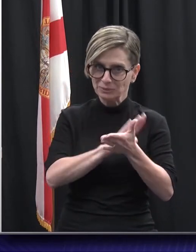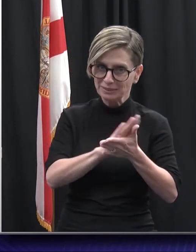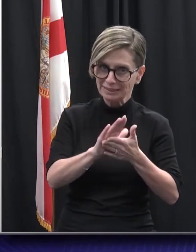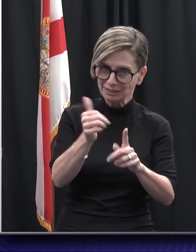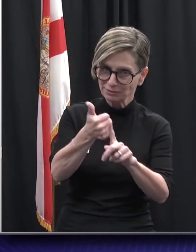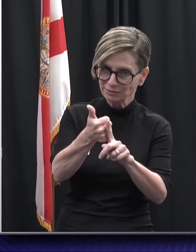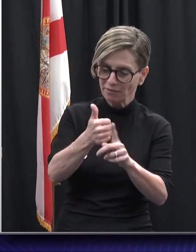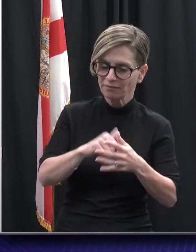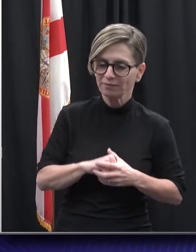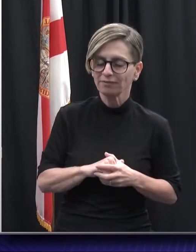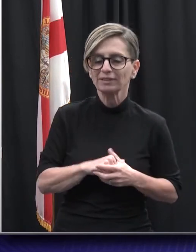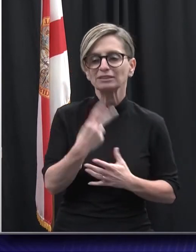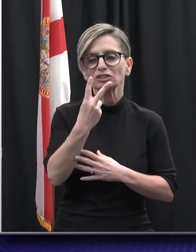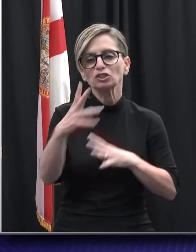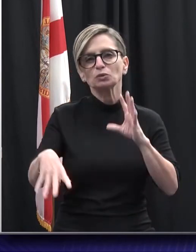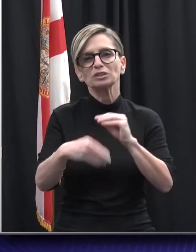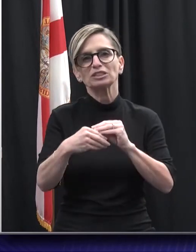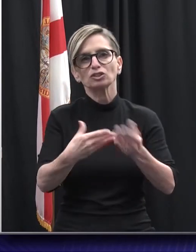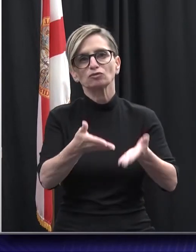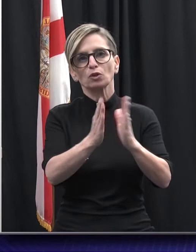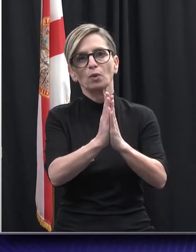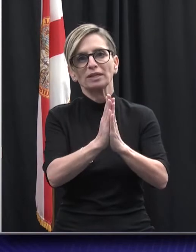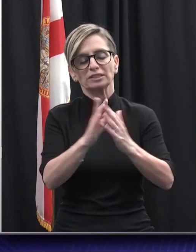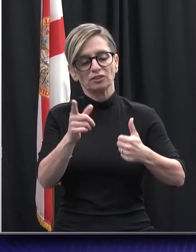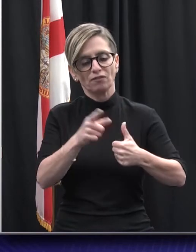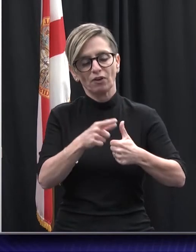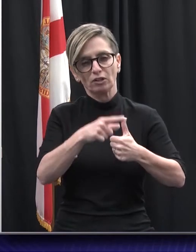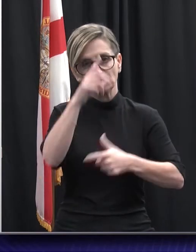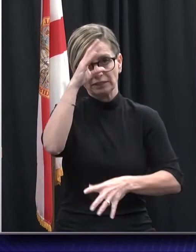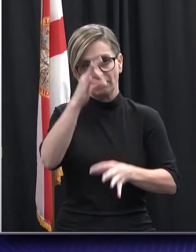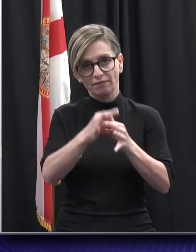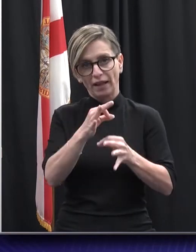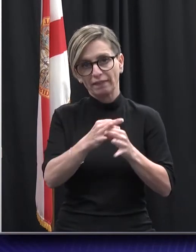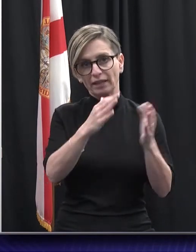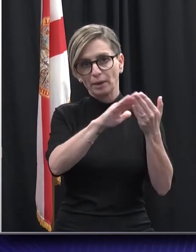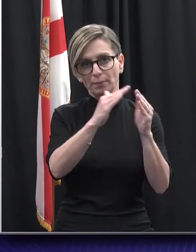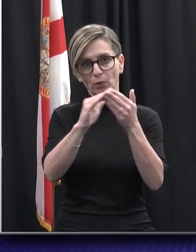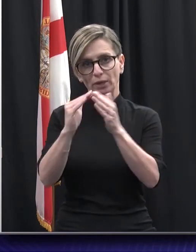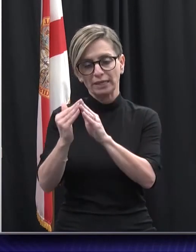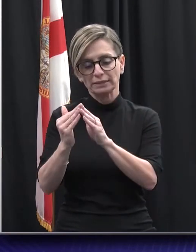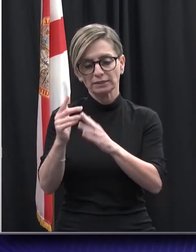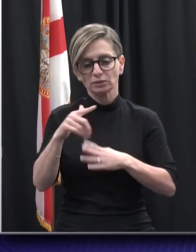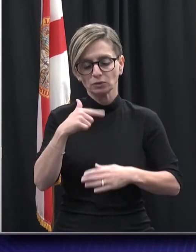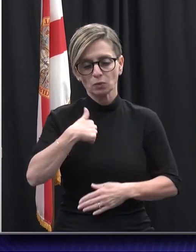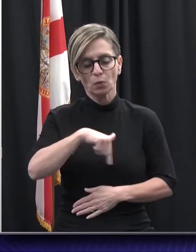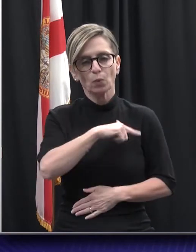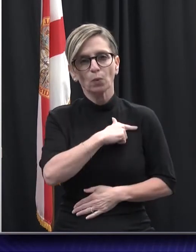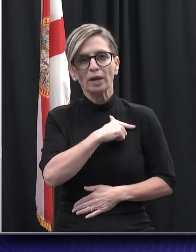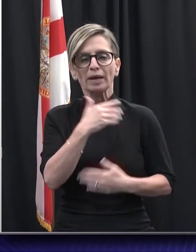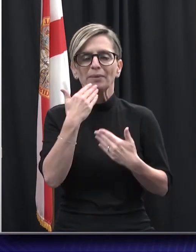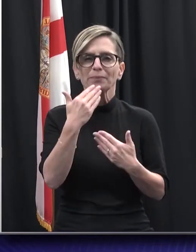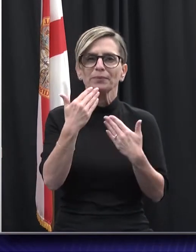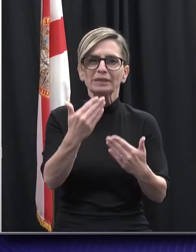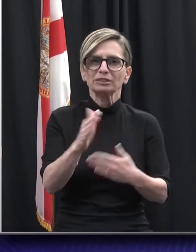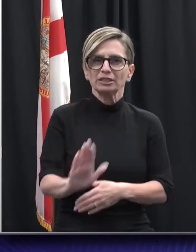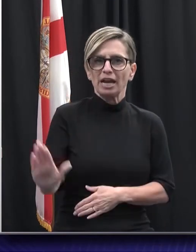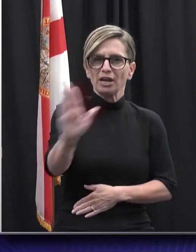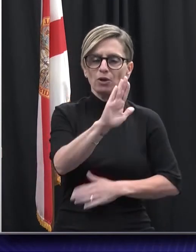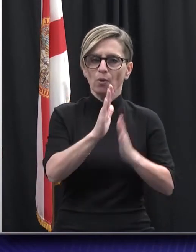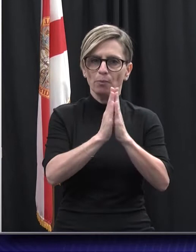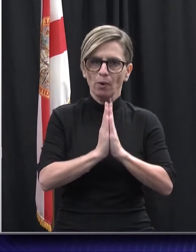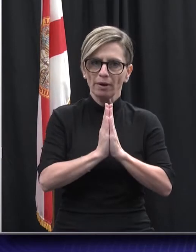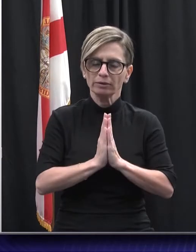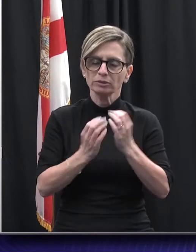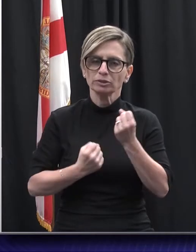additional requests. First, to our faith communities, we appreciate your prayers and your support throughout this